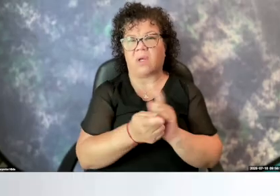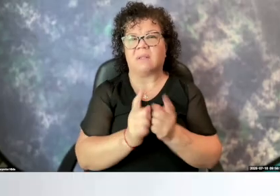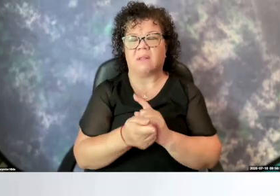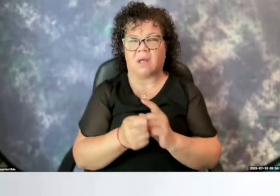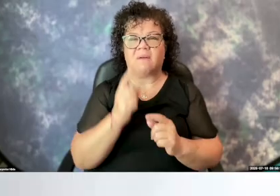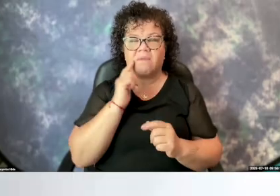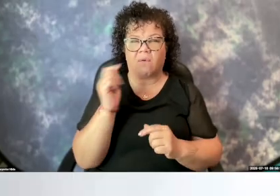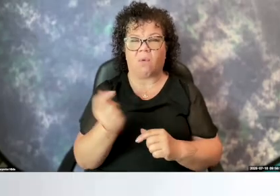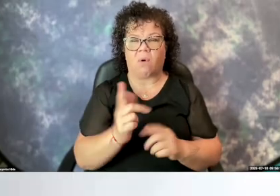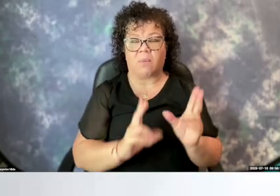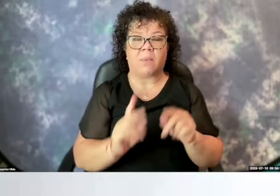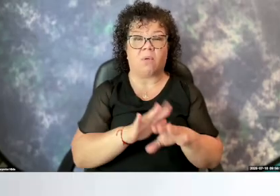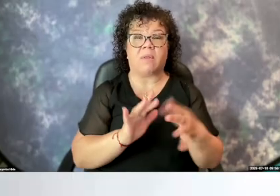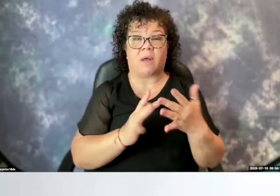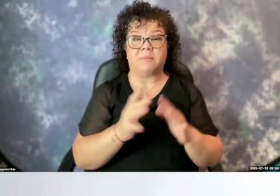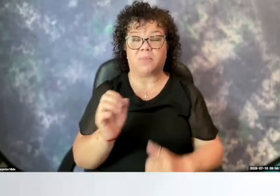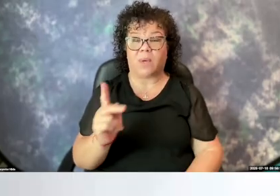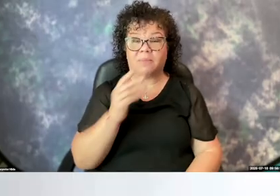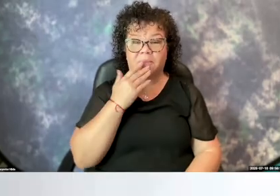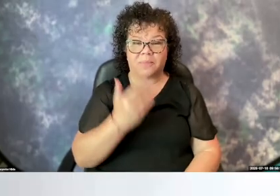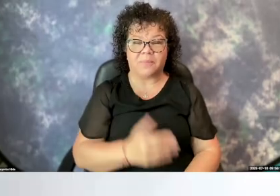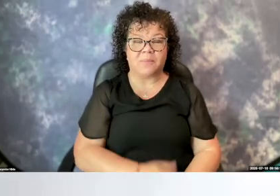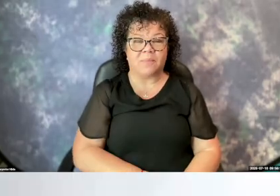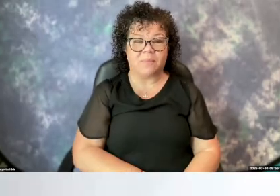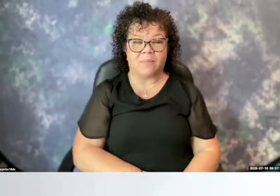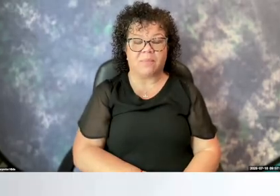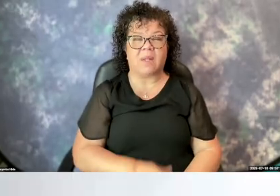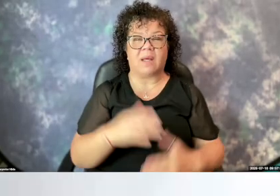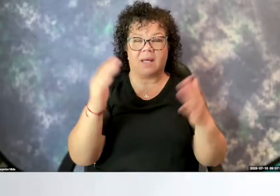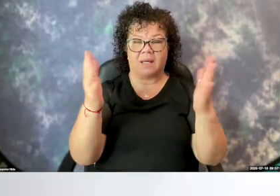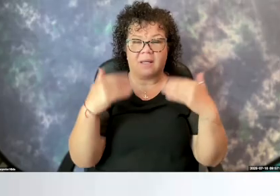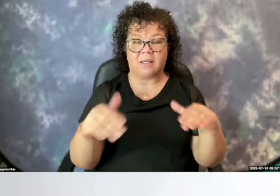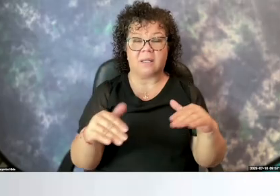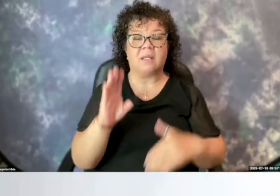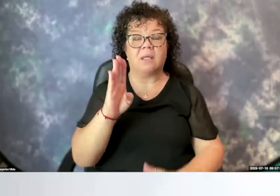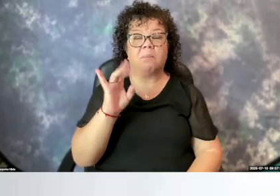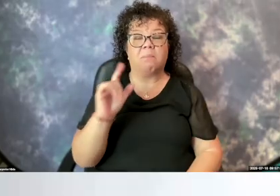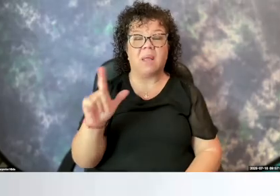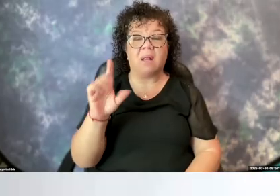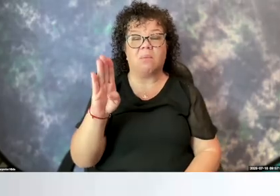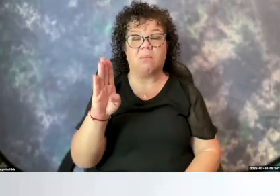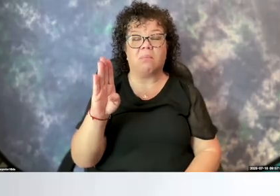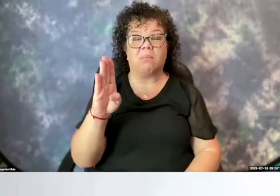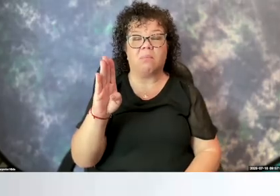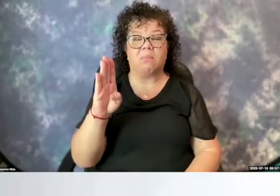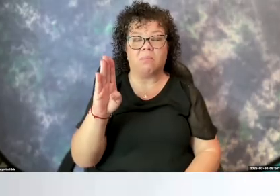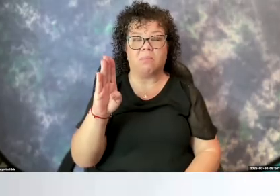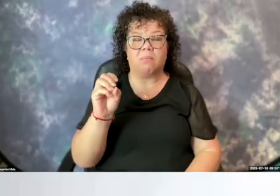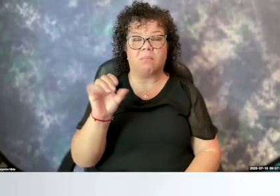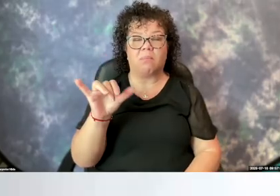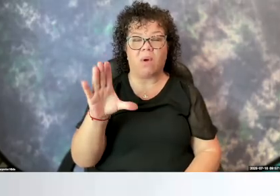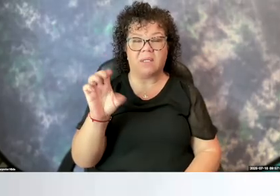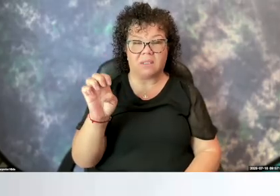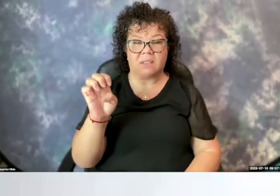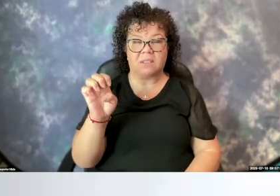translate for those online. Thank you. Okay, next in the queue, Bill Boyce. Please go ahead and unmute yourself.